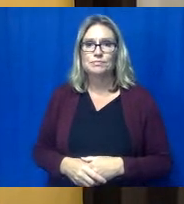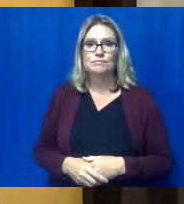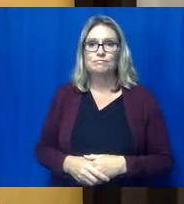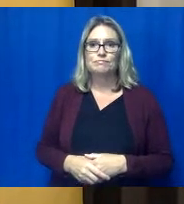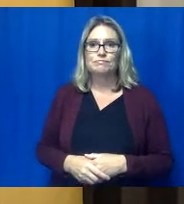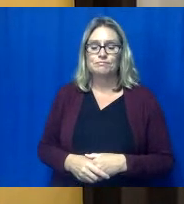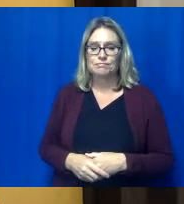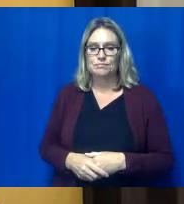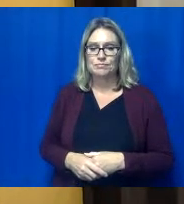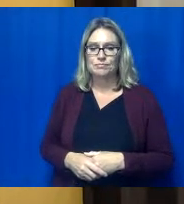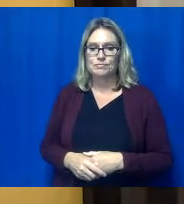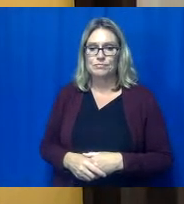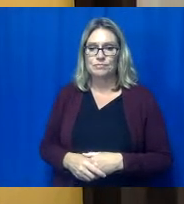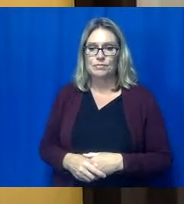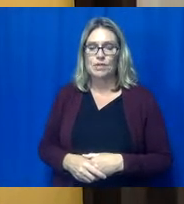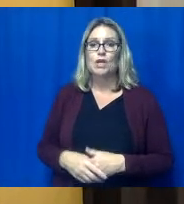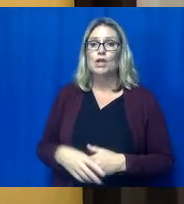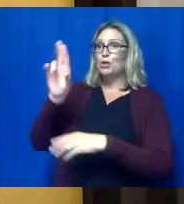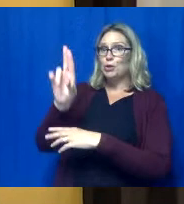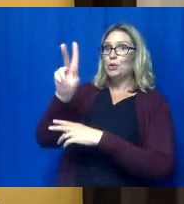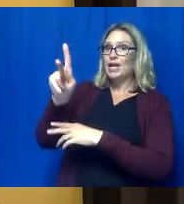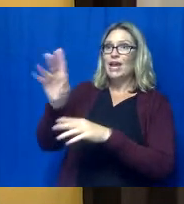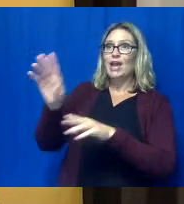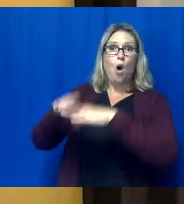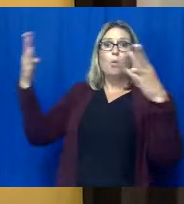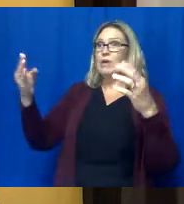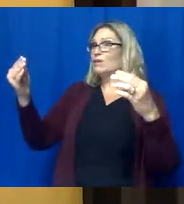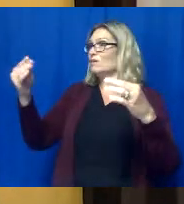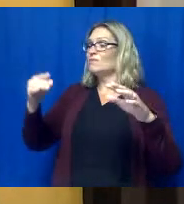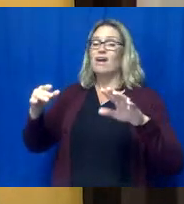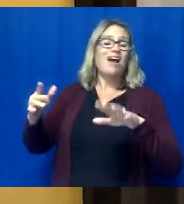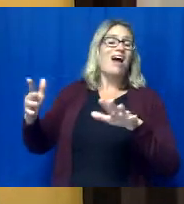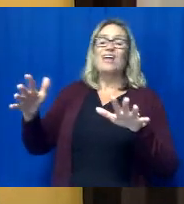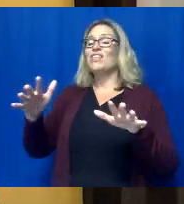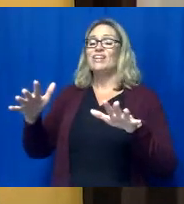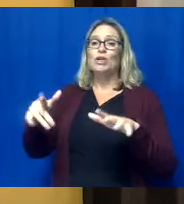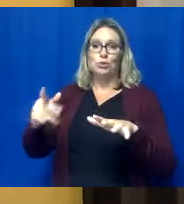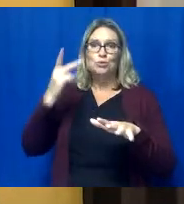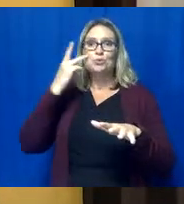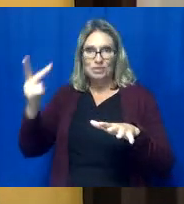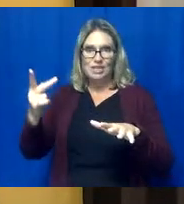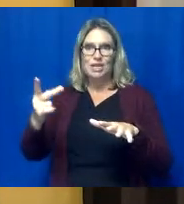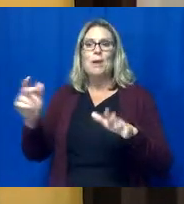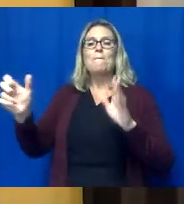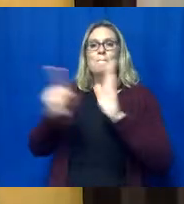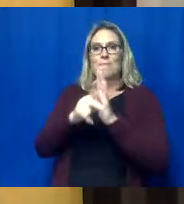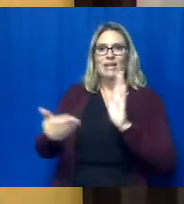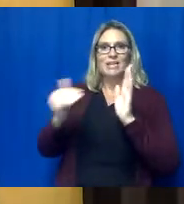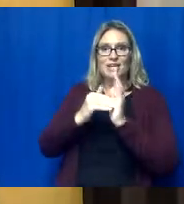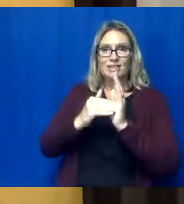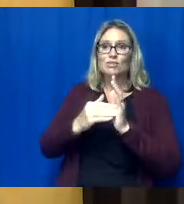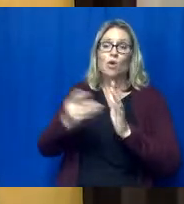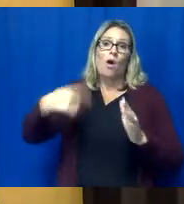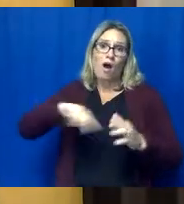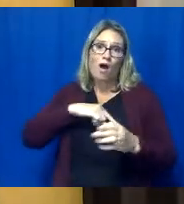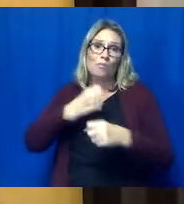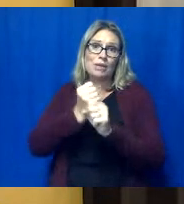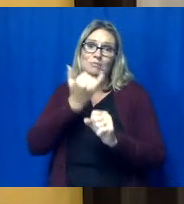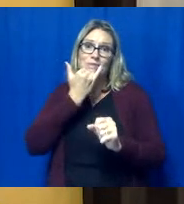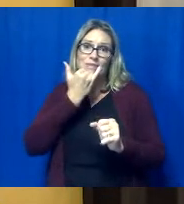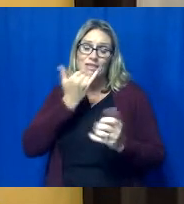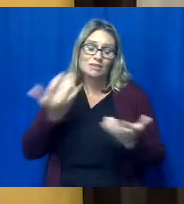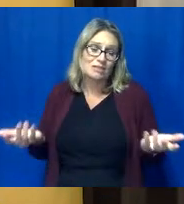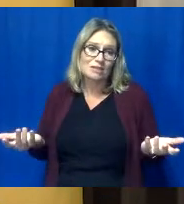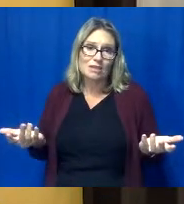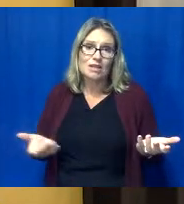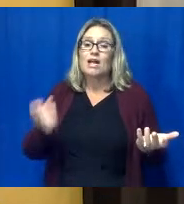made the mistake. So when you see it, there was a lot of mistakes made. And you know what? That's okay, because